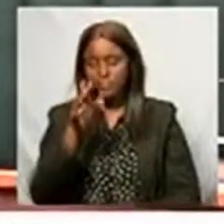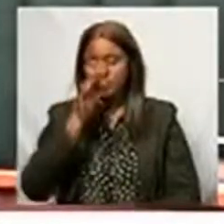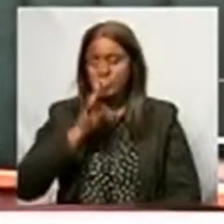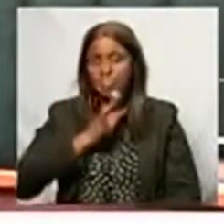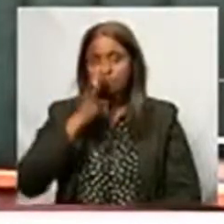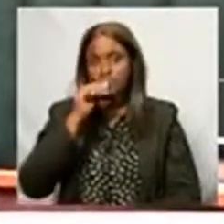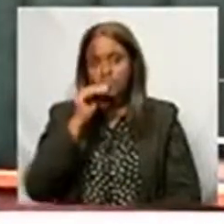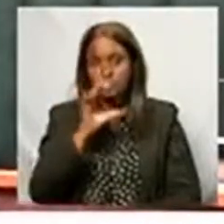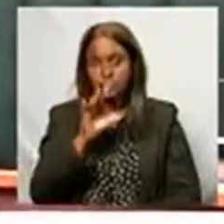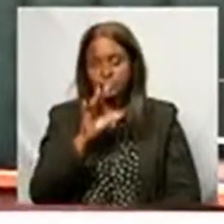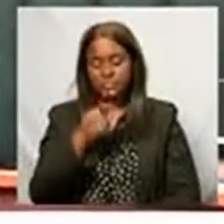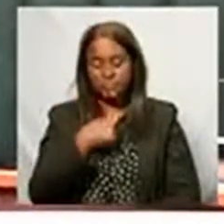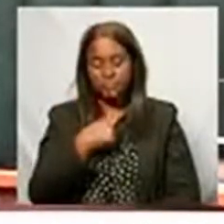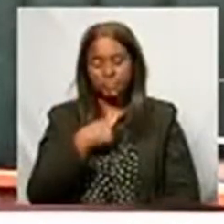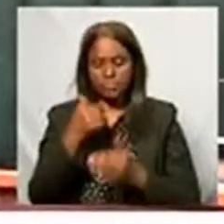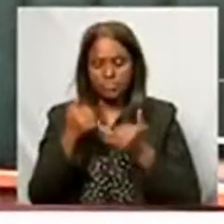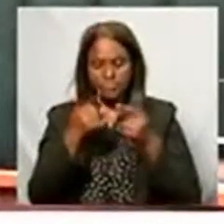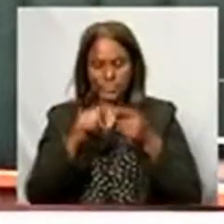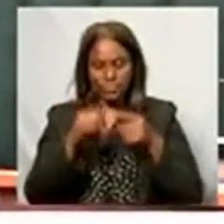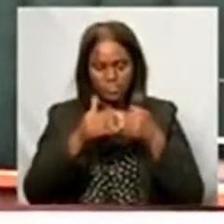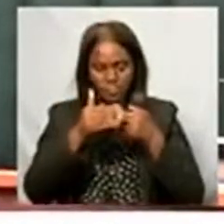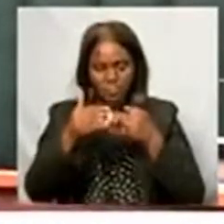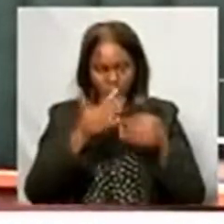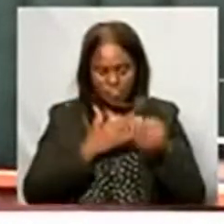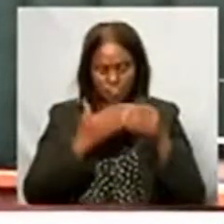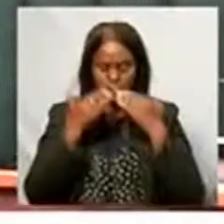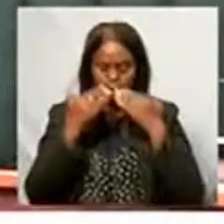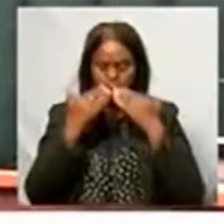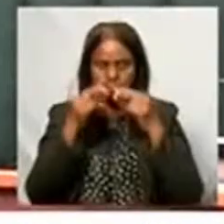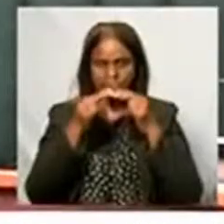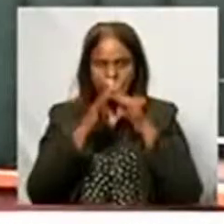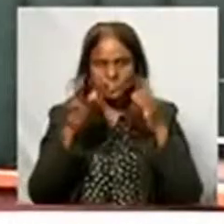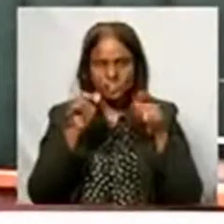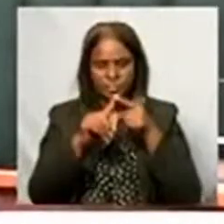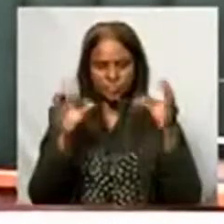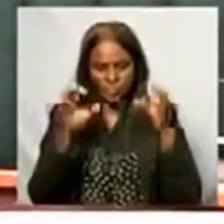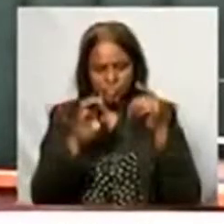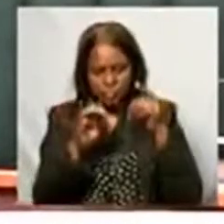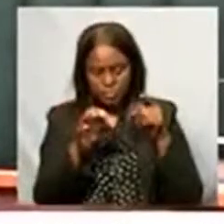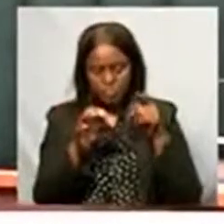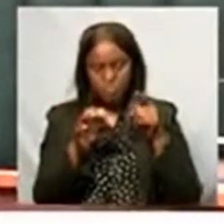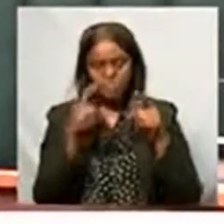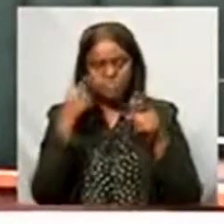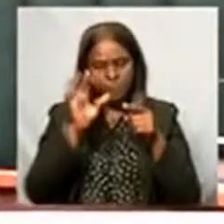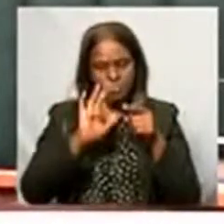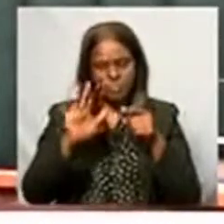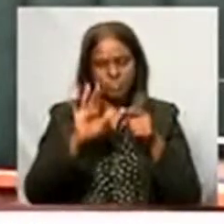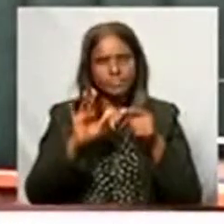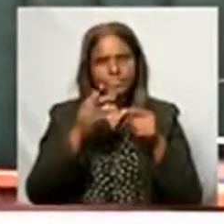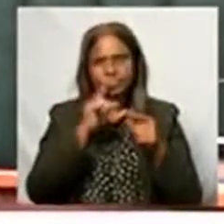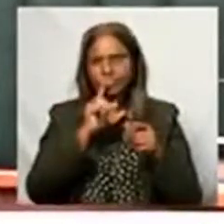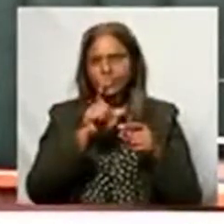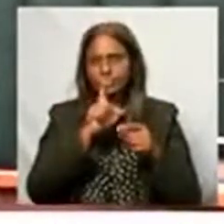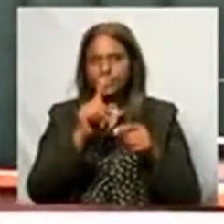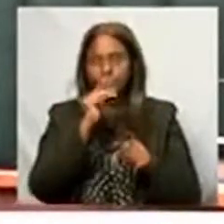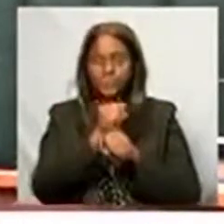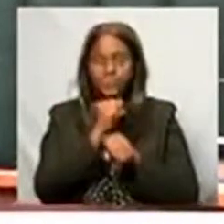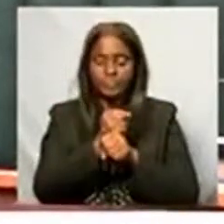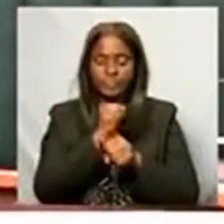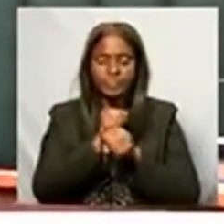Speaker, allow me to extend my sincere appreciation to the committee for the diligent